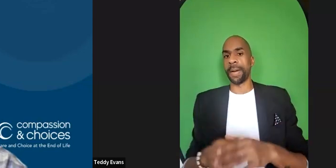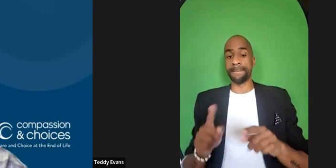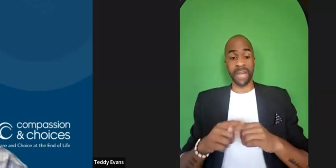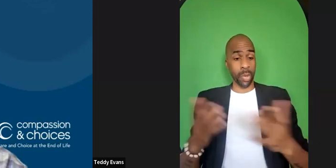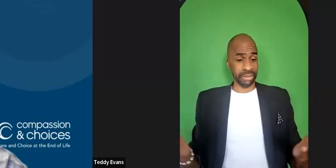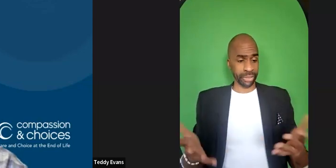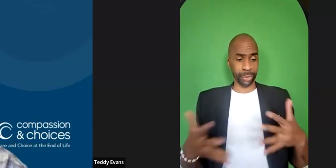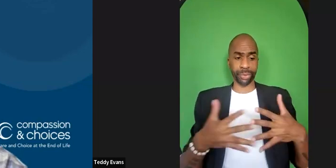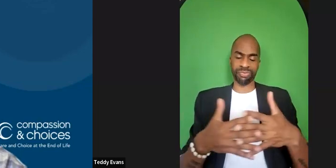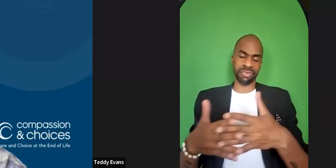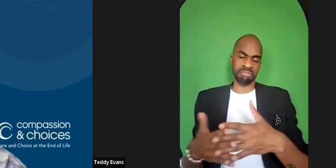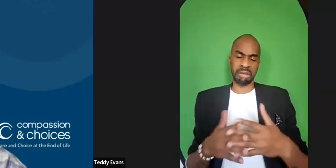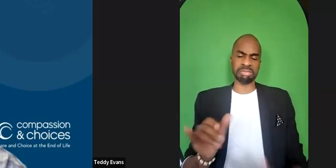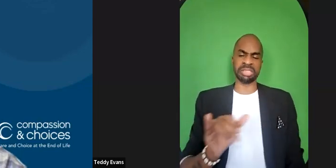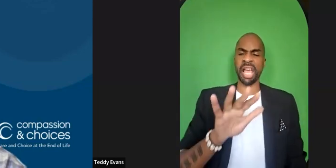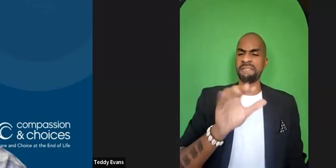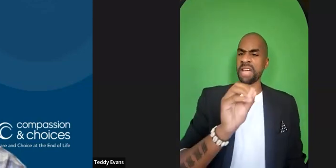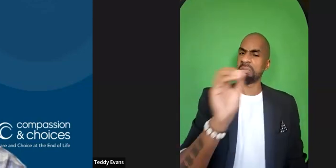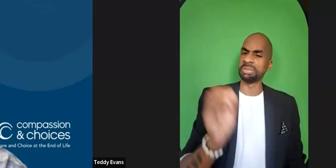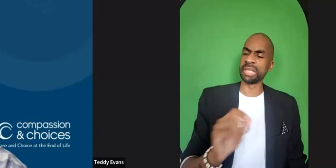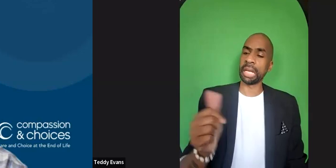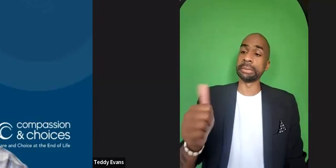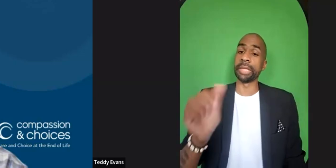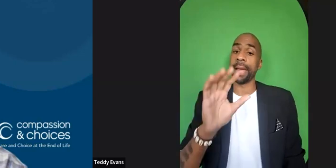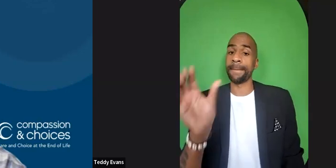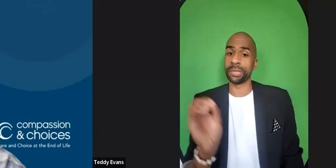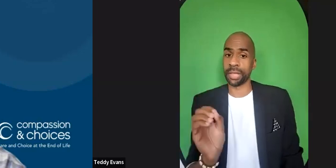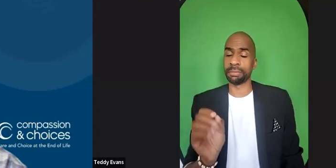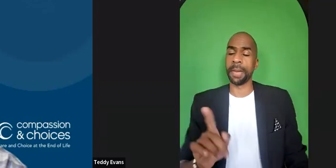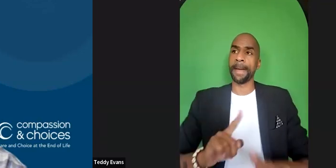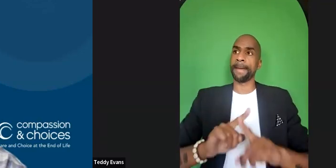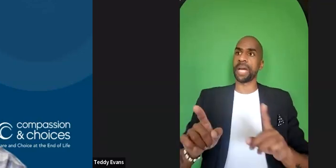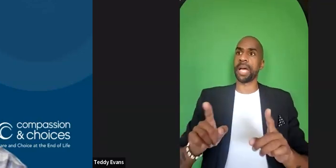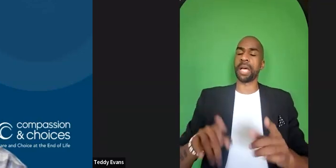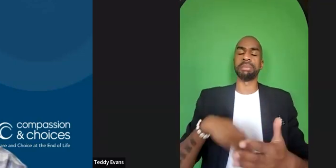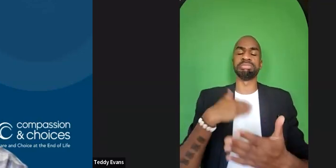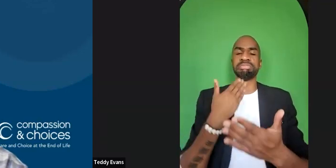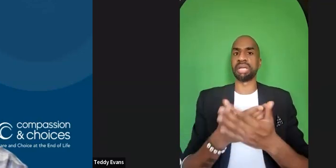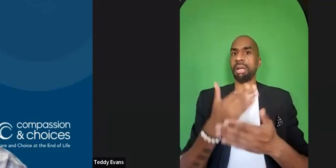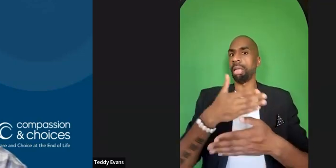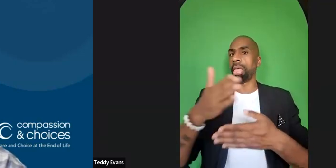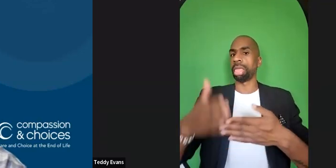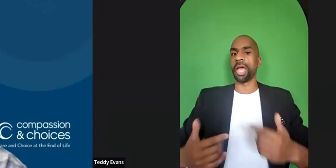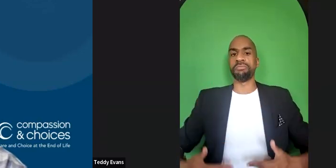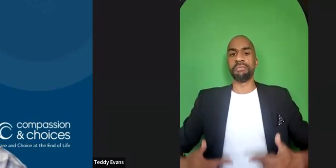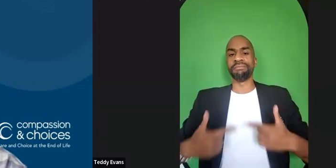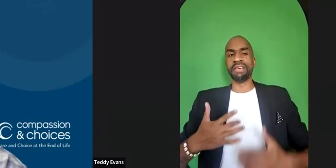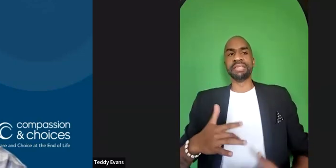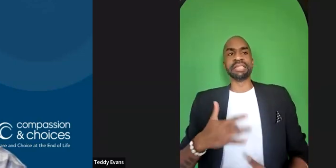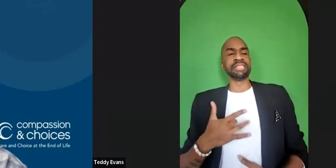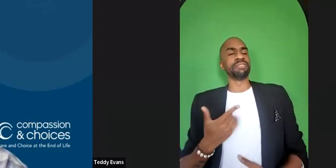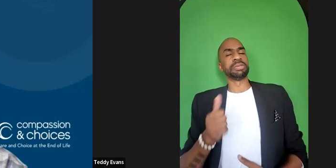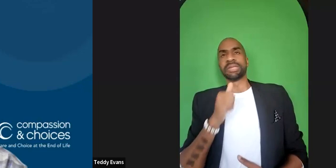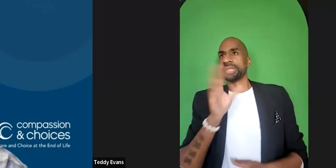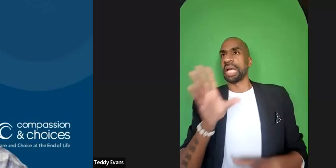country. But you know, at the end of life, if someone has decided that they don't feel their quality of life is acceptable, they don't